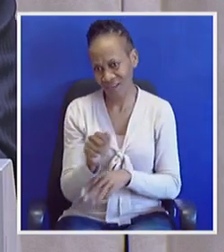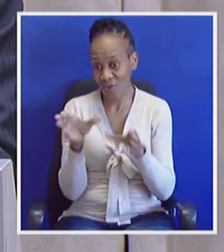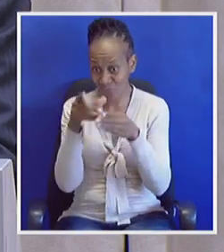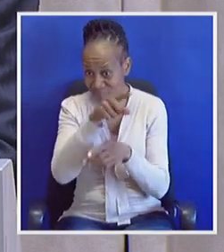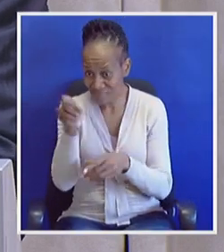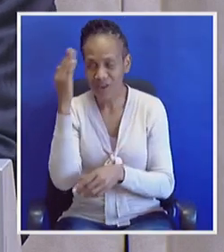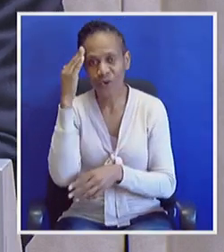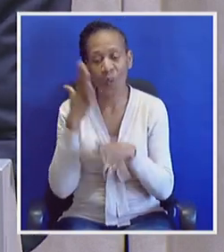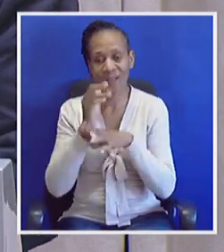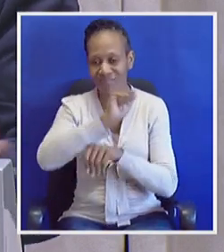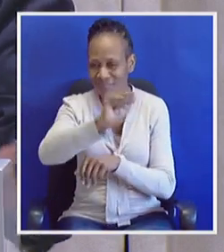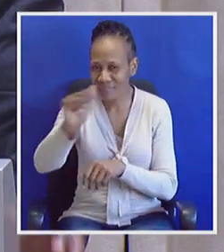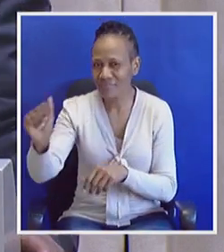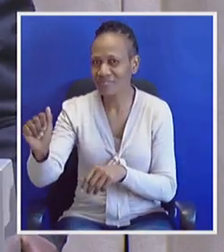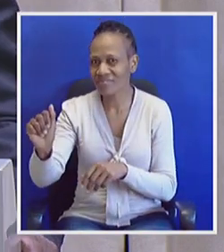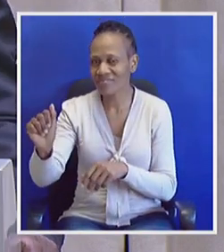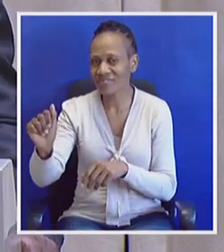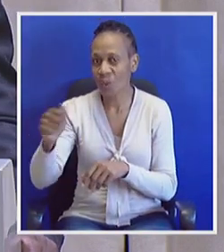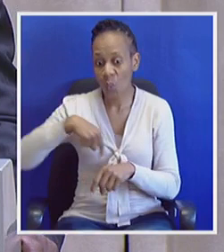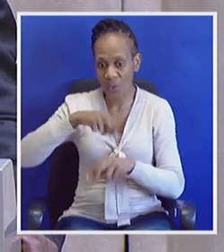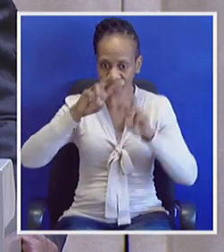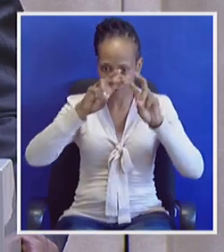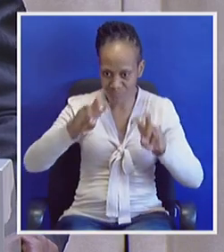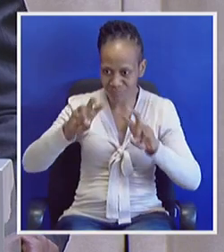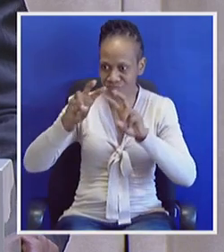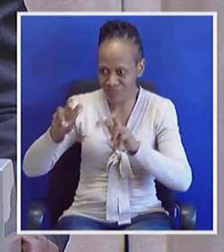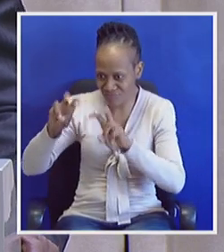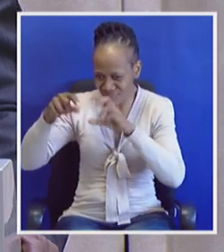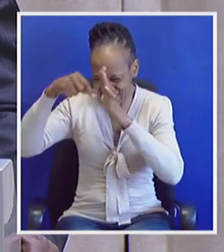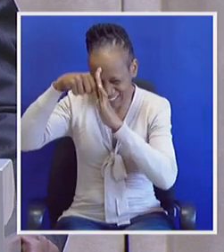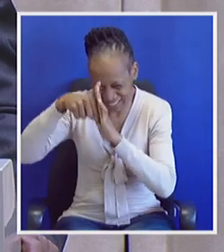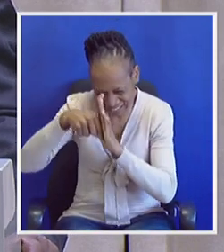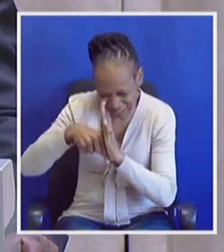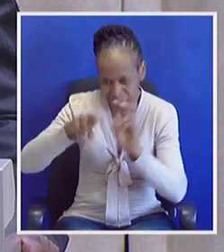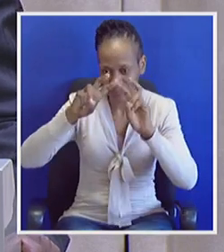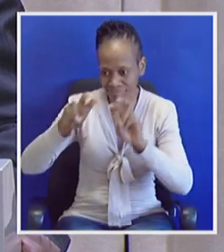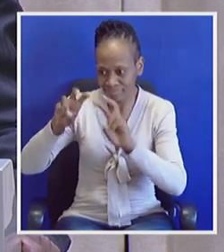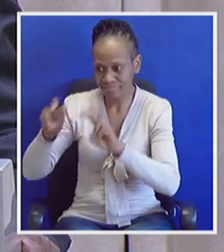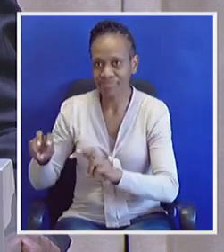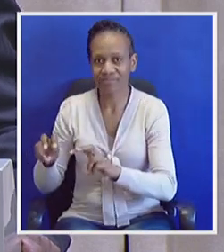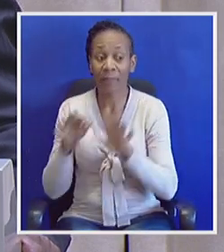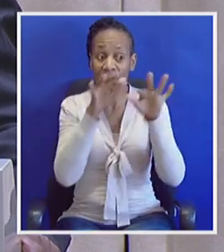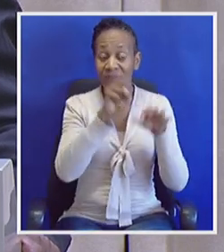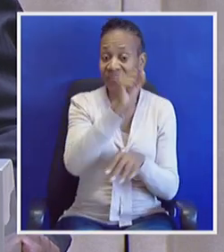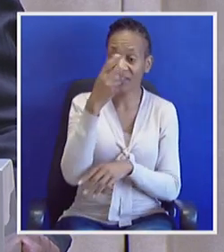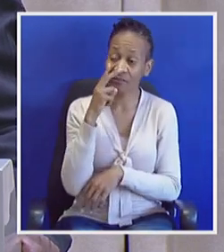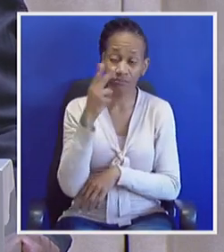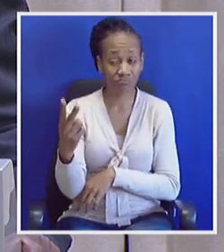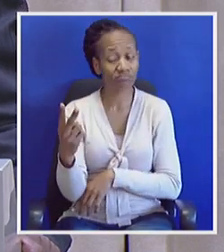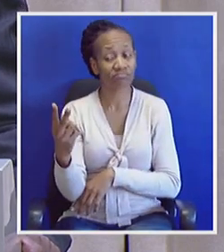they are doing is being looked at quite introspectively by the South African public.